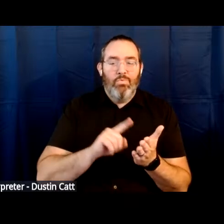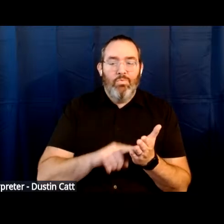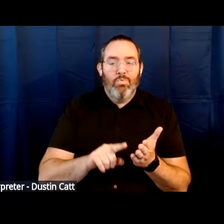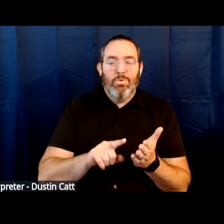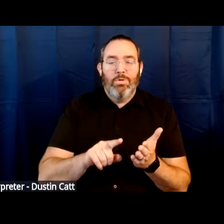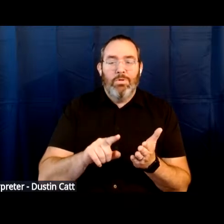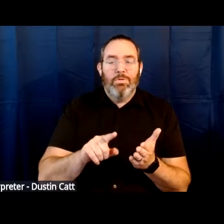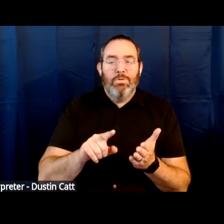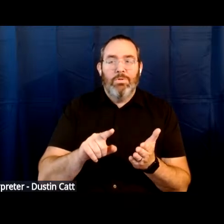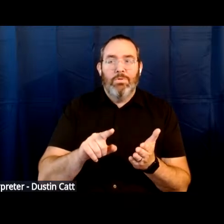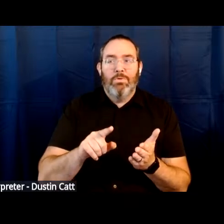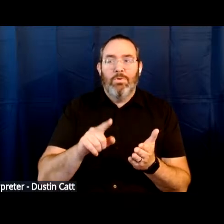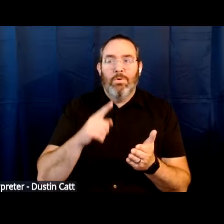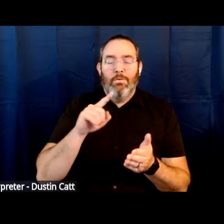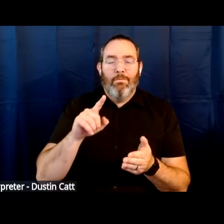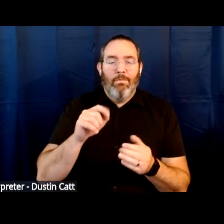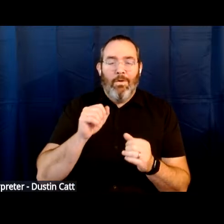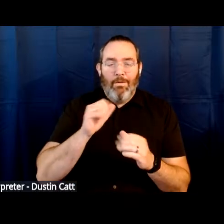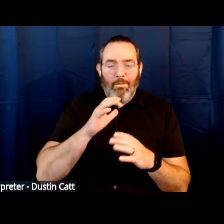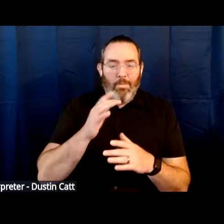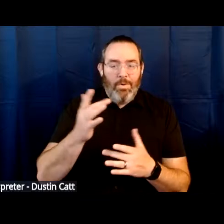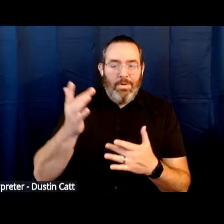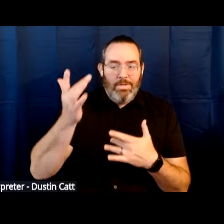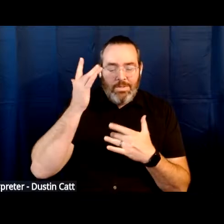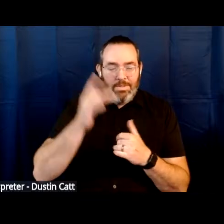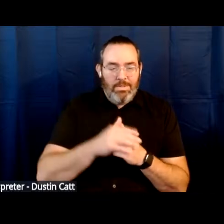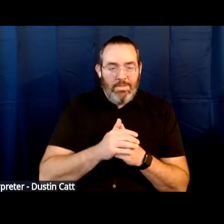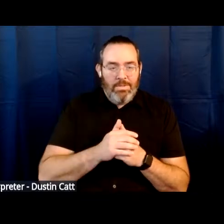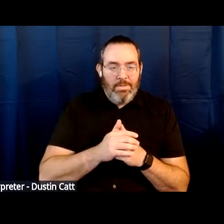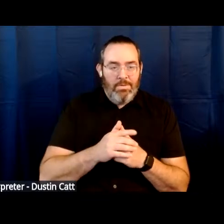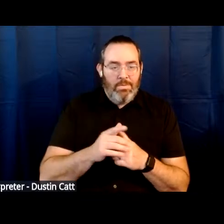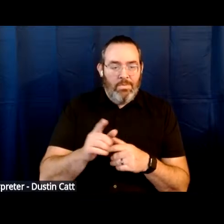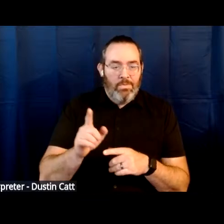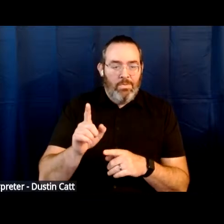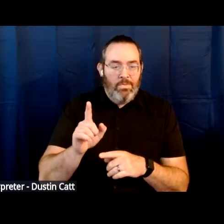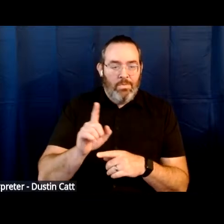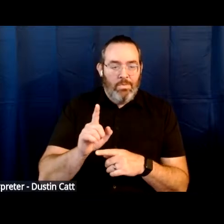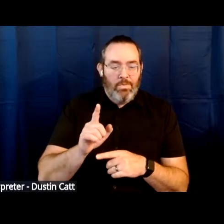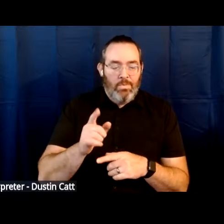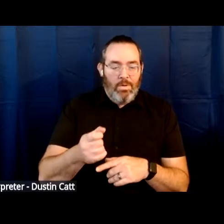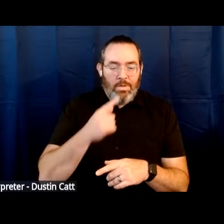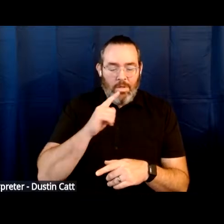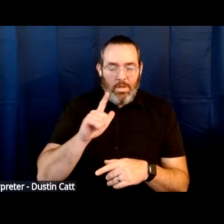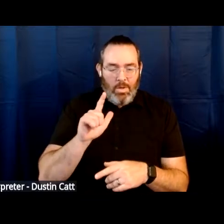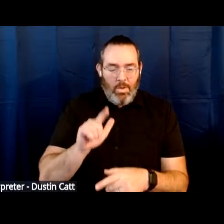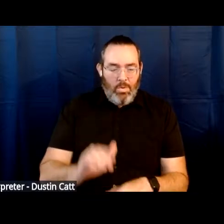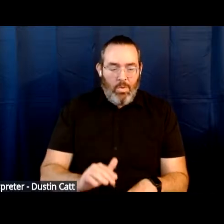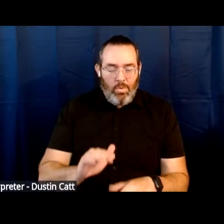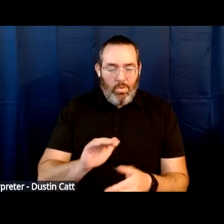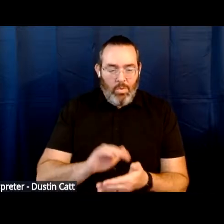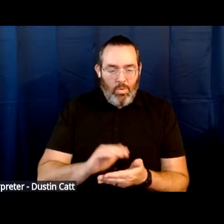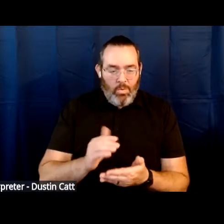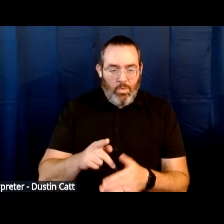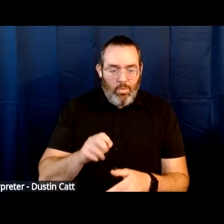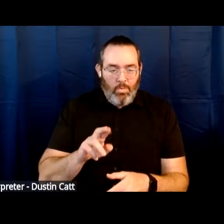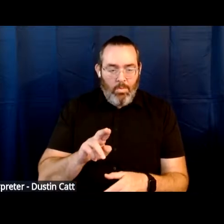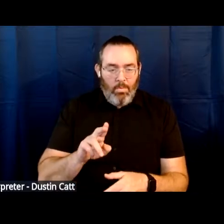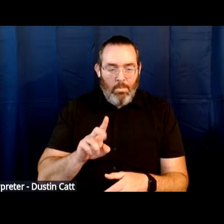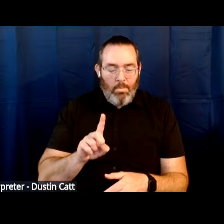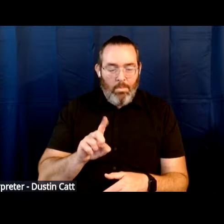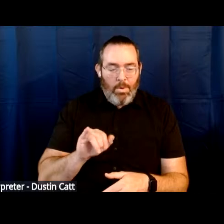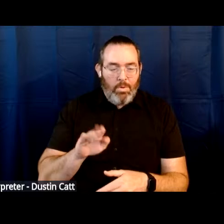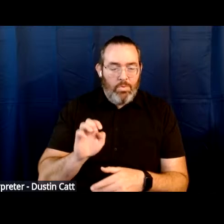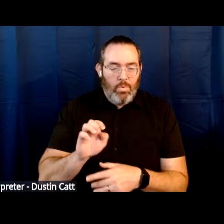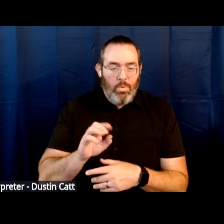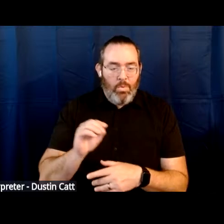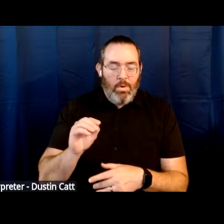inflammatory diseases, such as mine, where you take low doses of prednisone or other